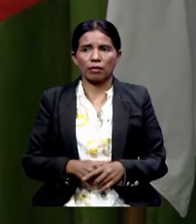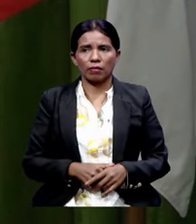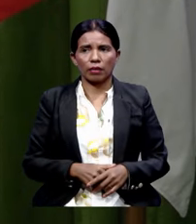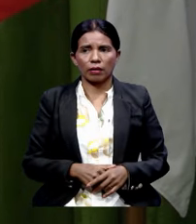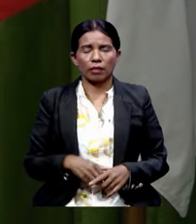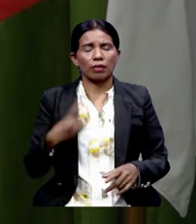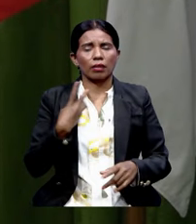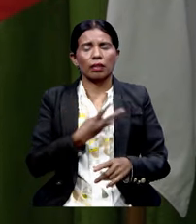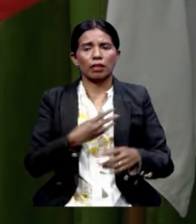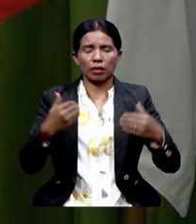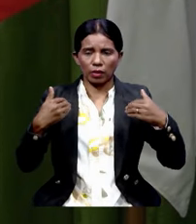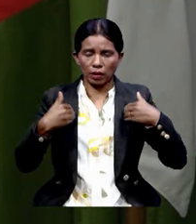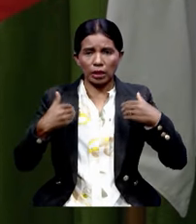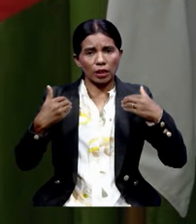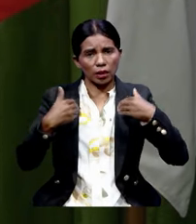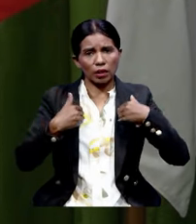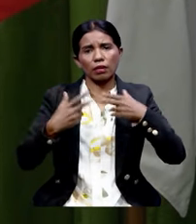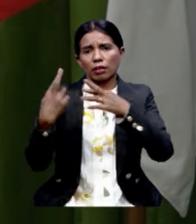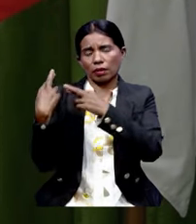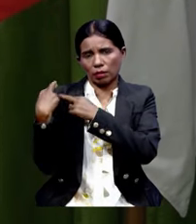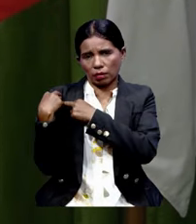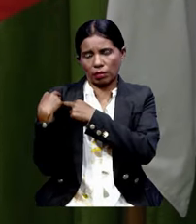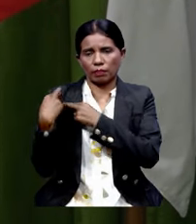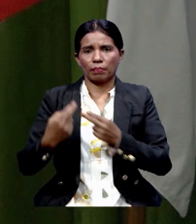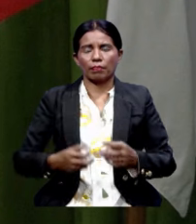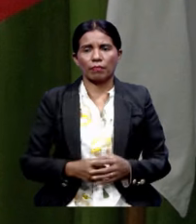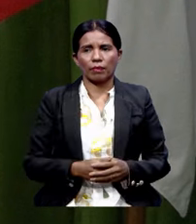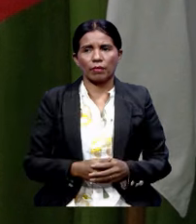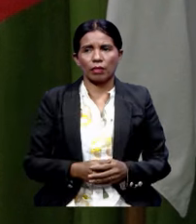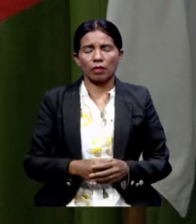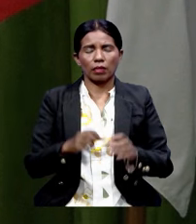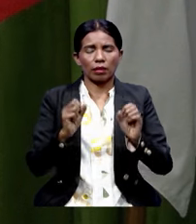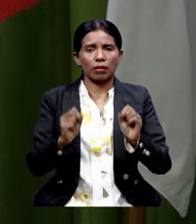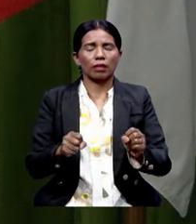we have more responsibility. That is why,